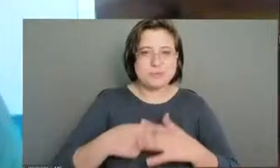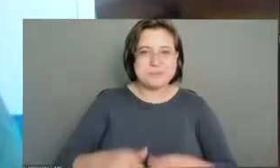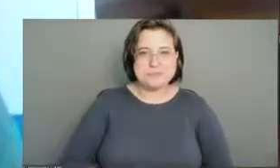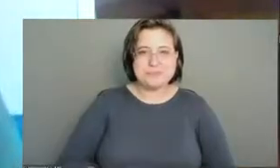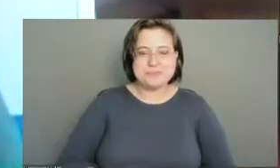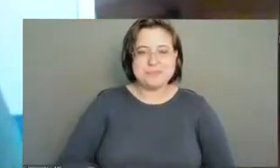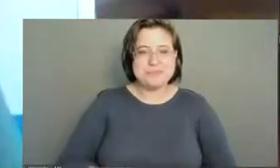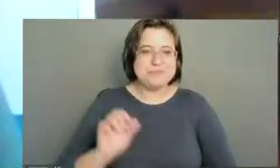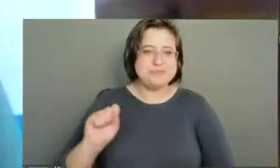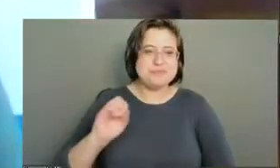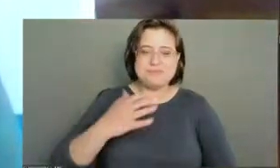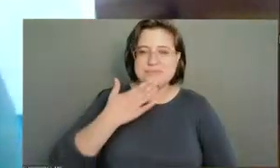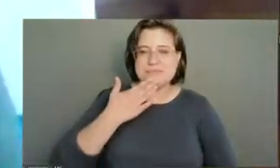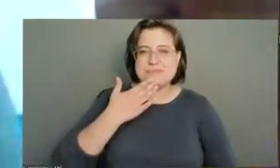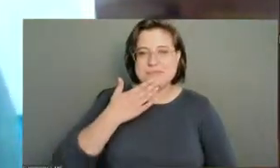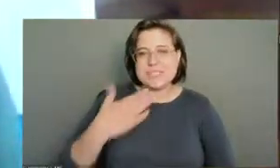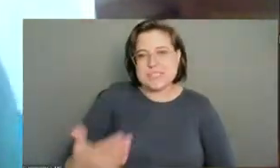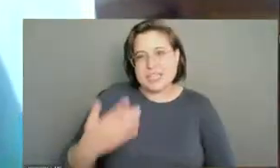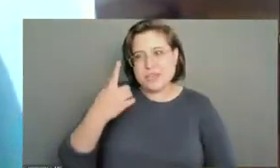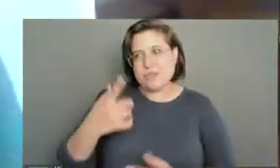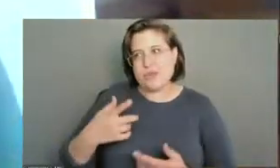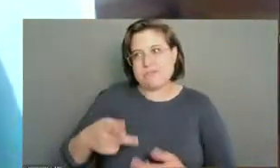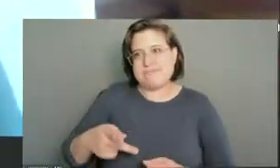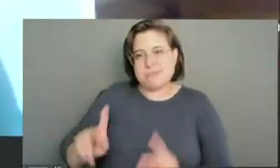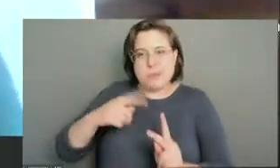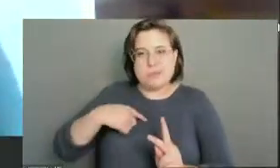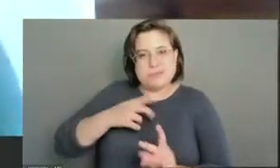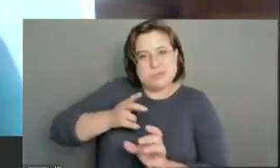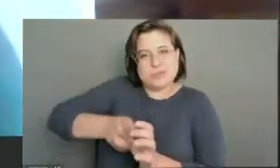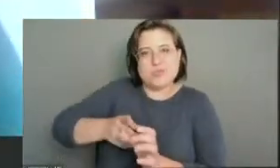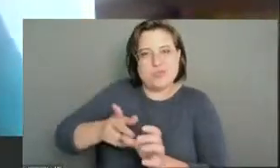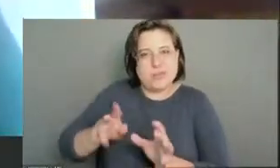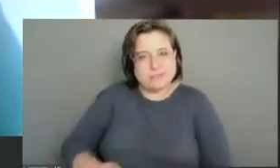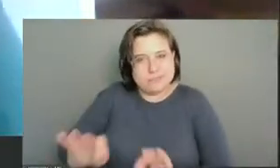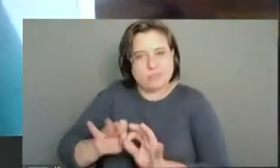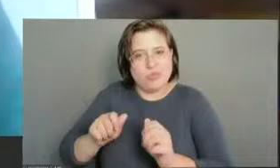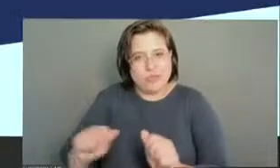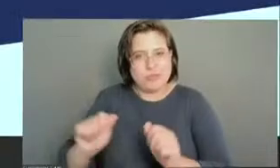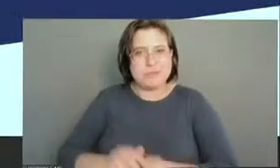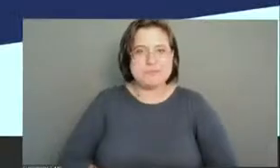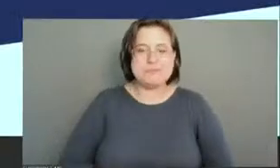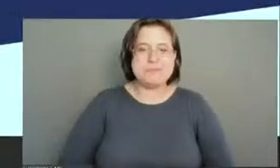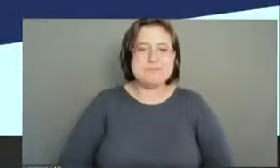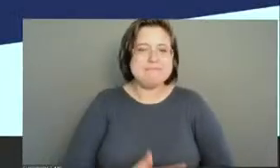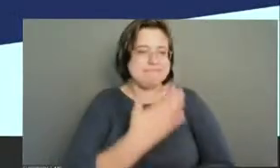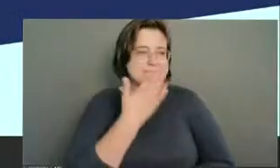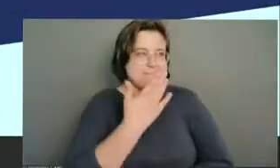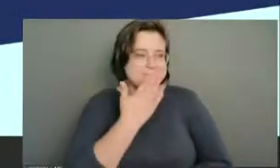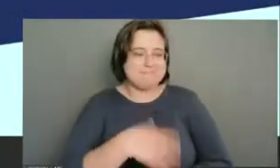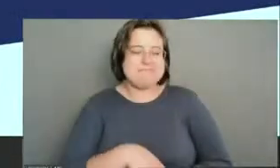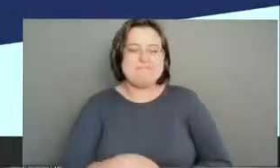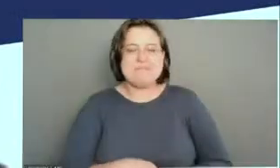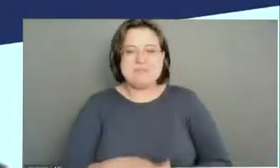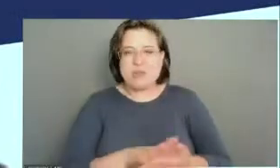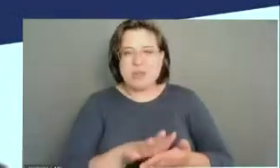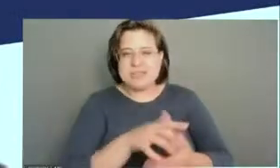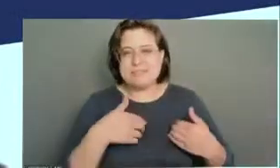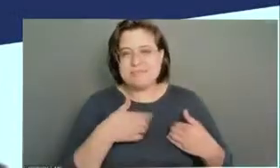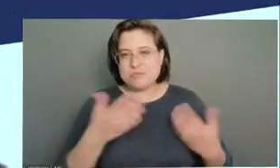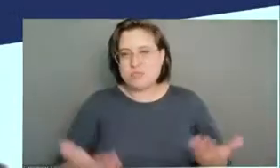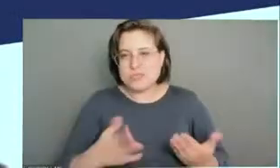So thank you for allowing me to join this important effort. Thank you. We're so grateful to have you and your expertise with us,